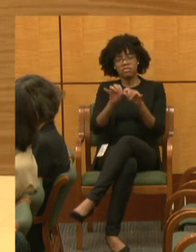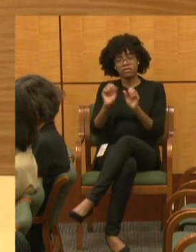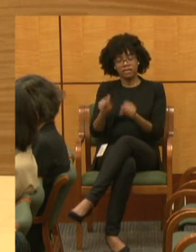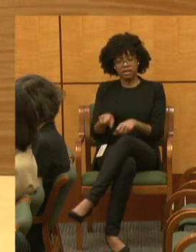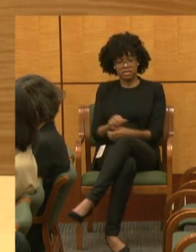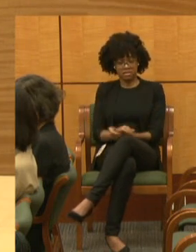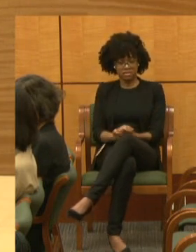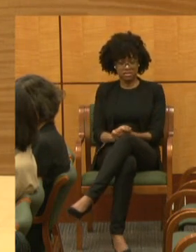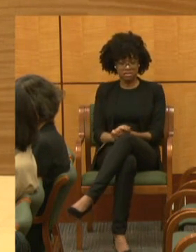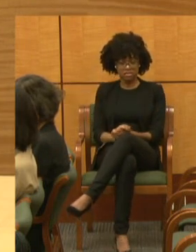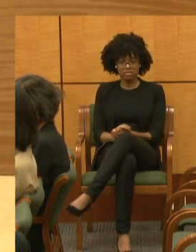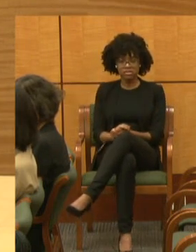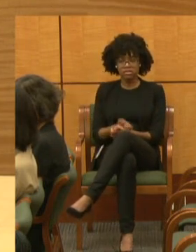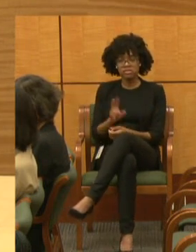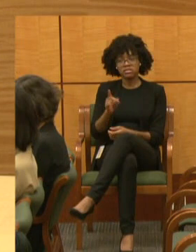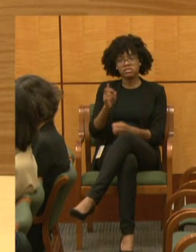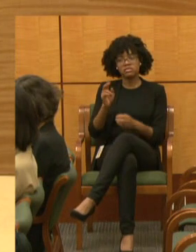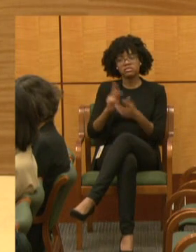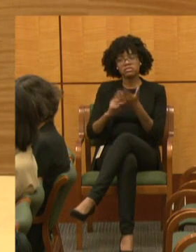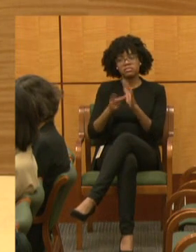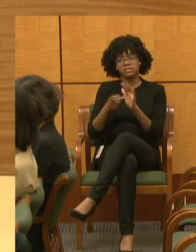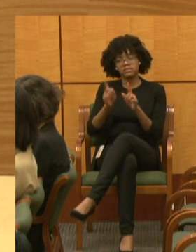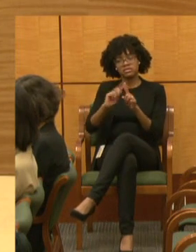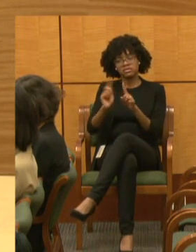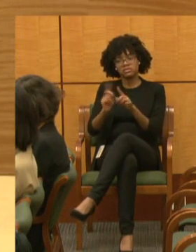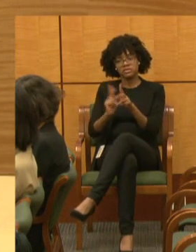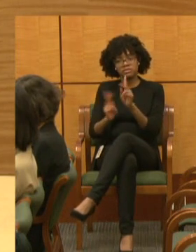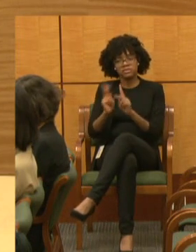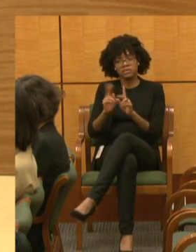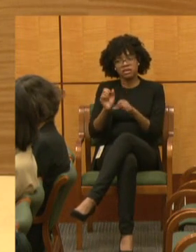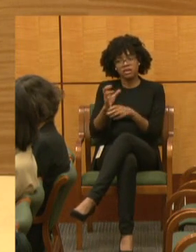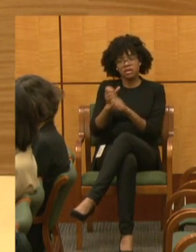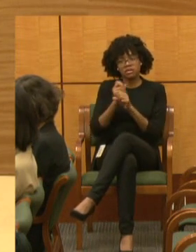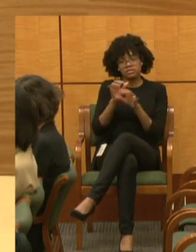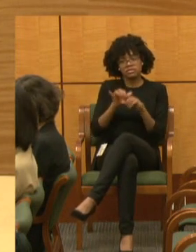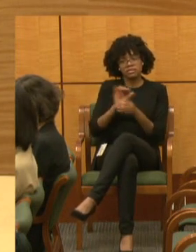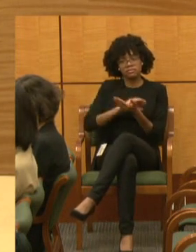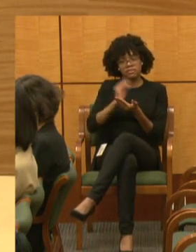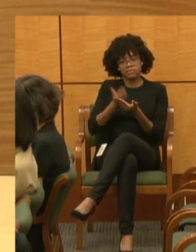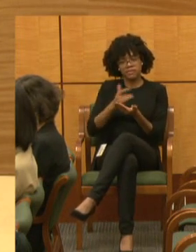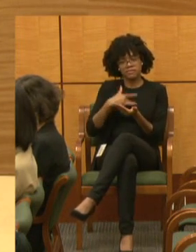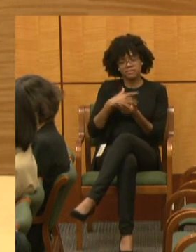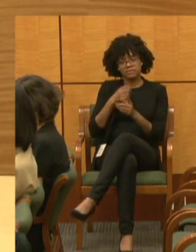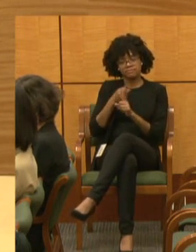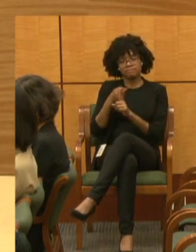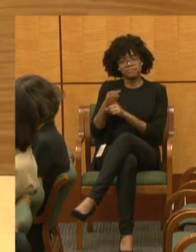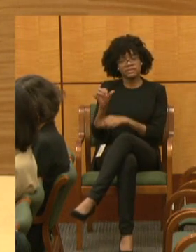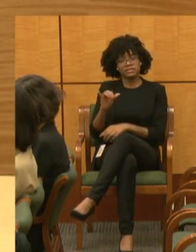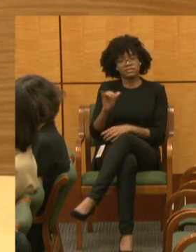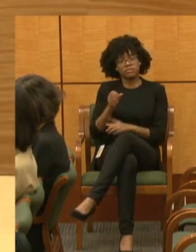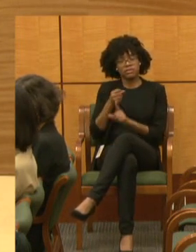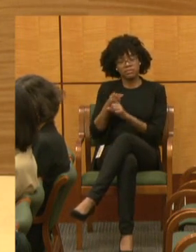state testing, which leverages stability indicating analytical methods,